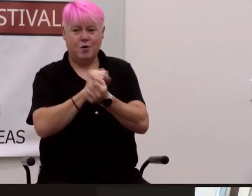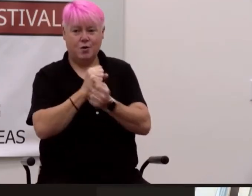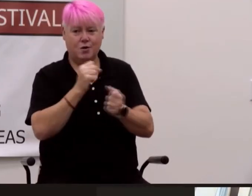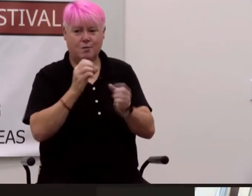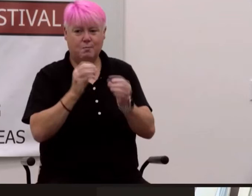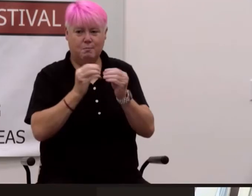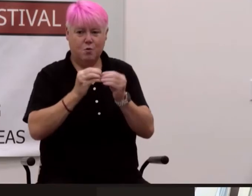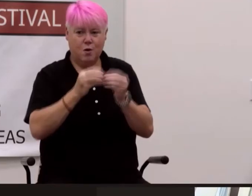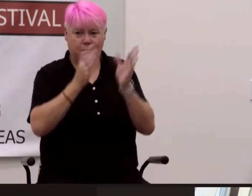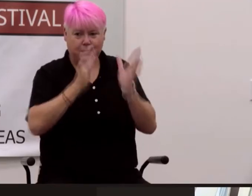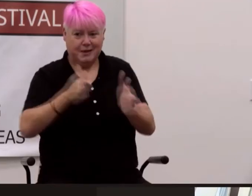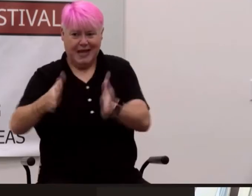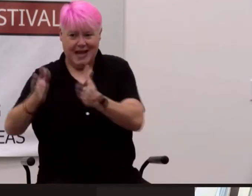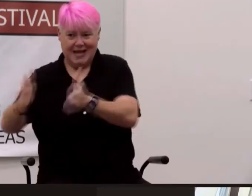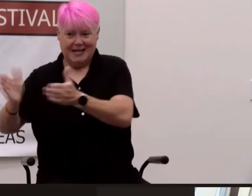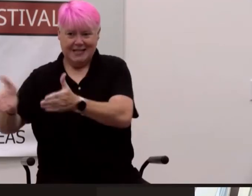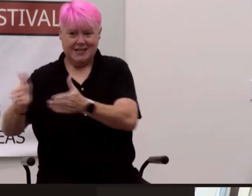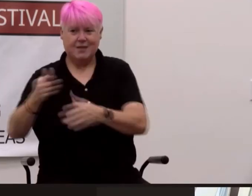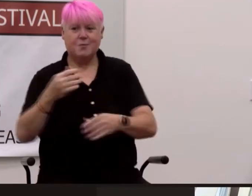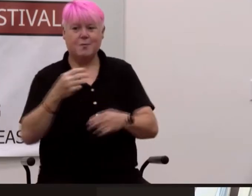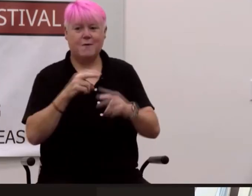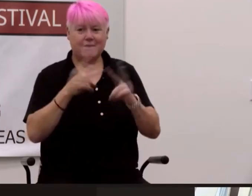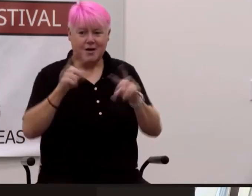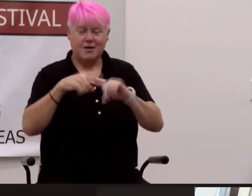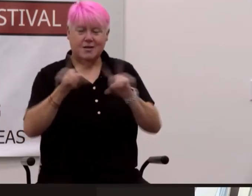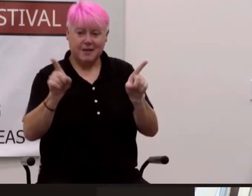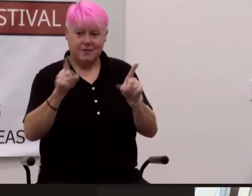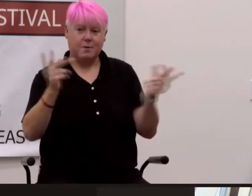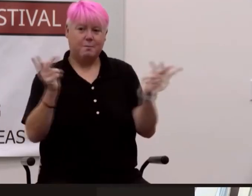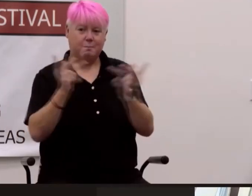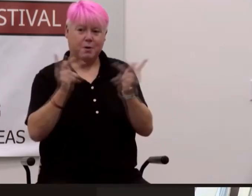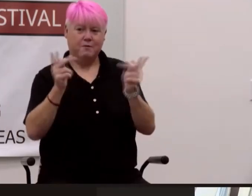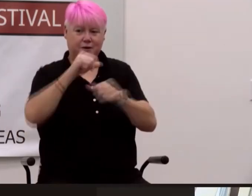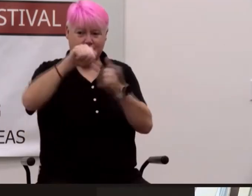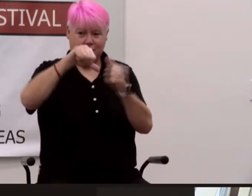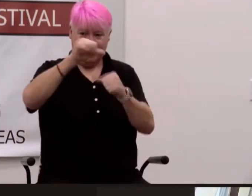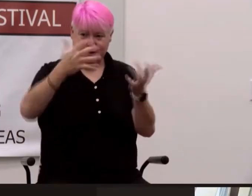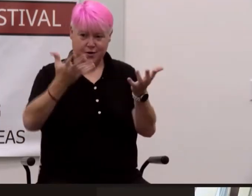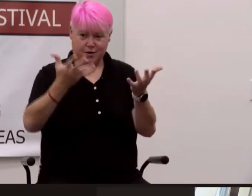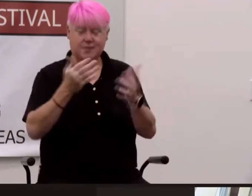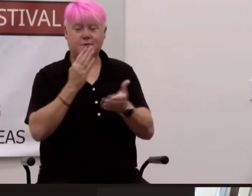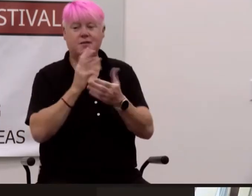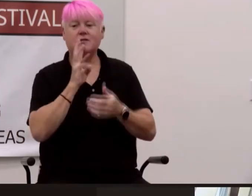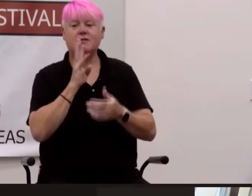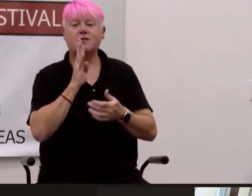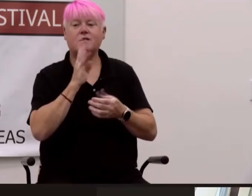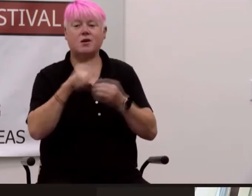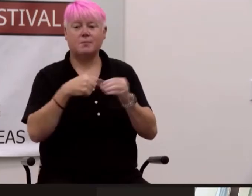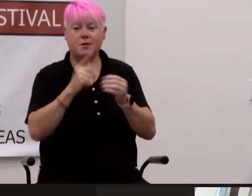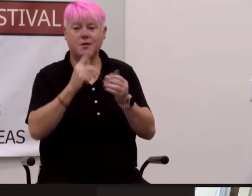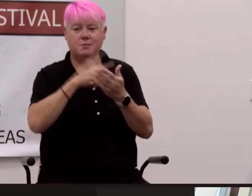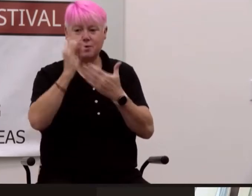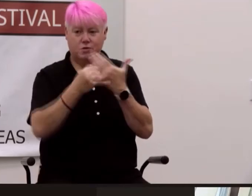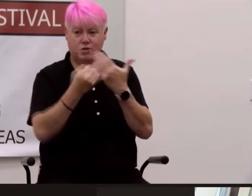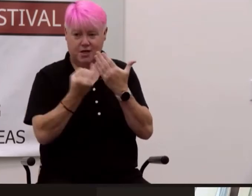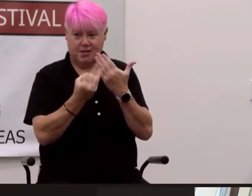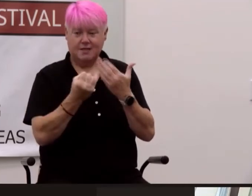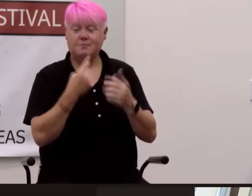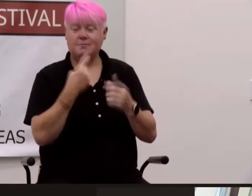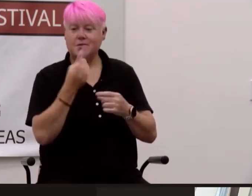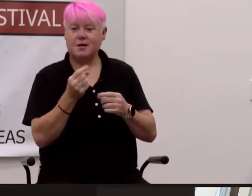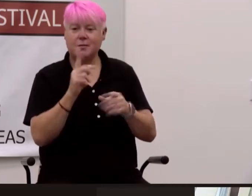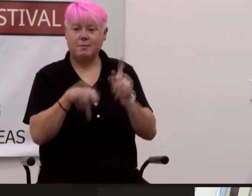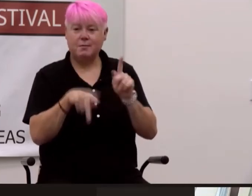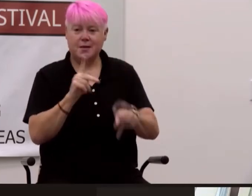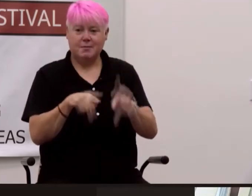sort of more different, but we were perfect for each other. So as we started talking about this project, and we should maybe tell people about